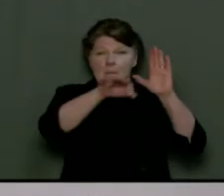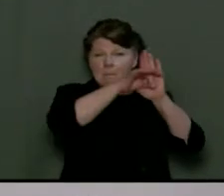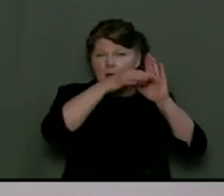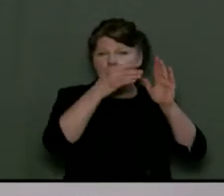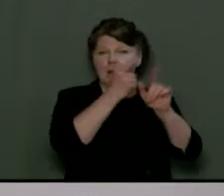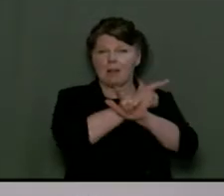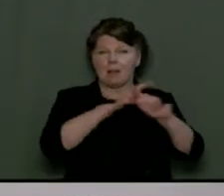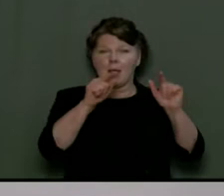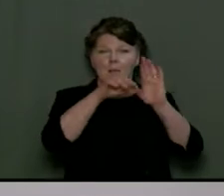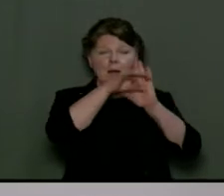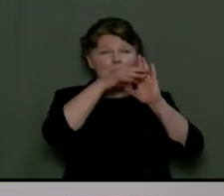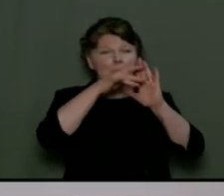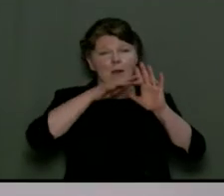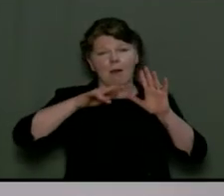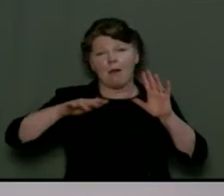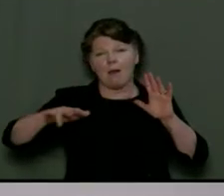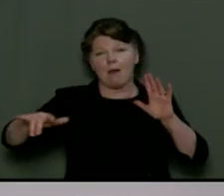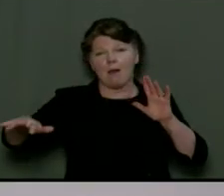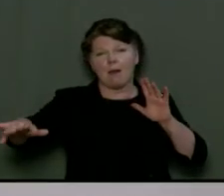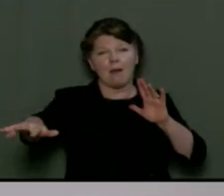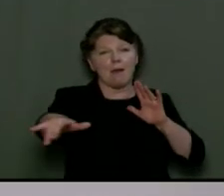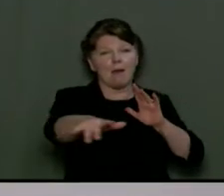Bell rang out